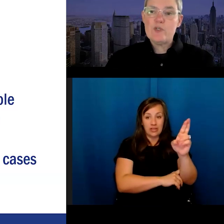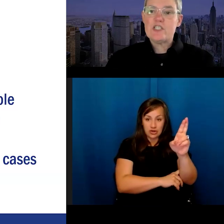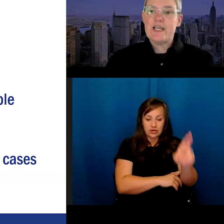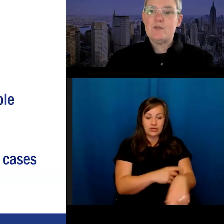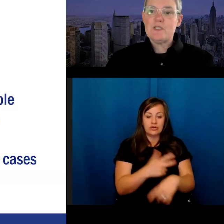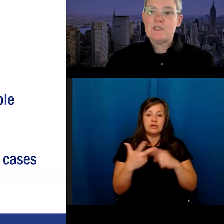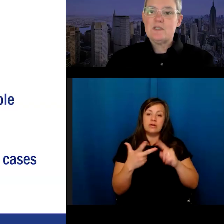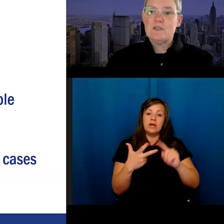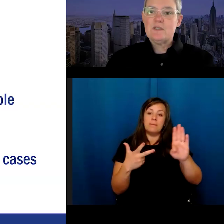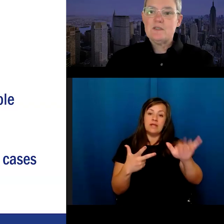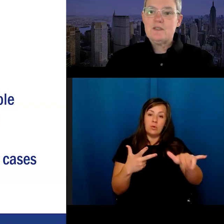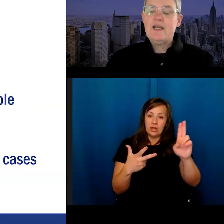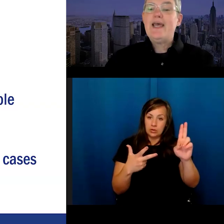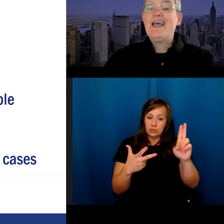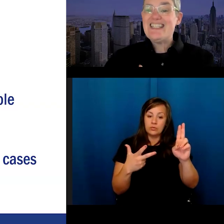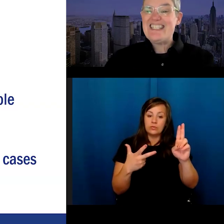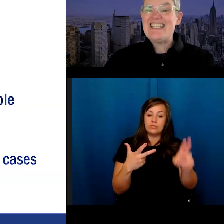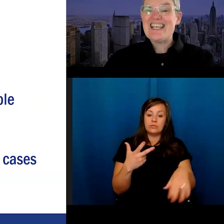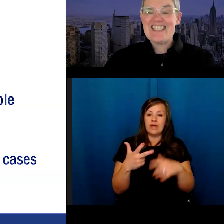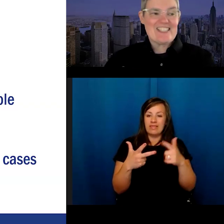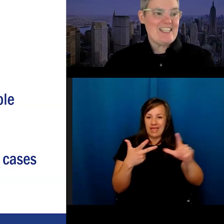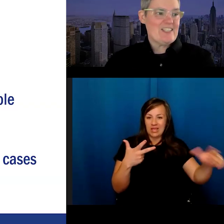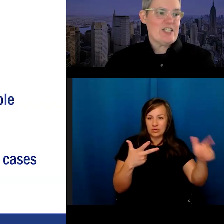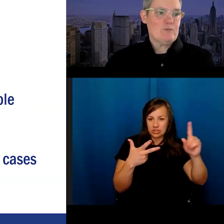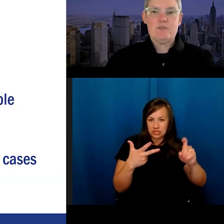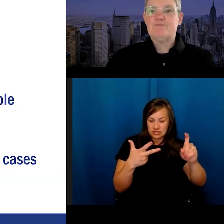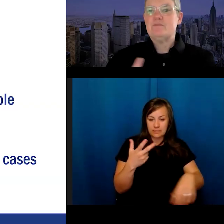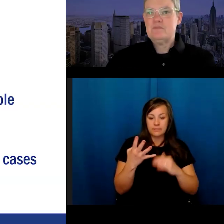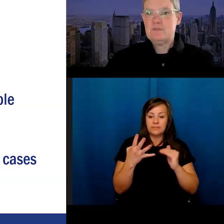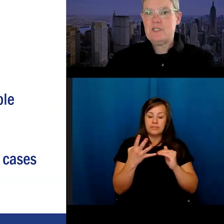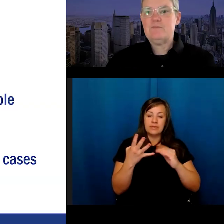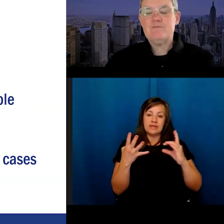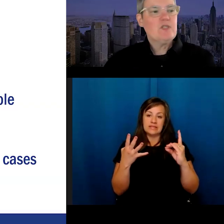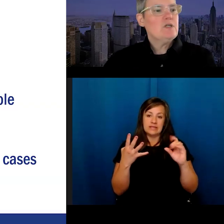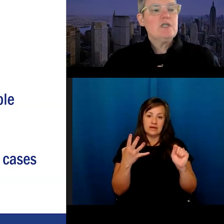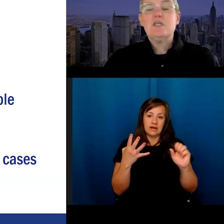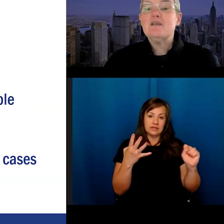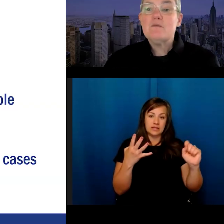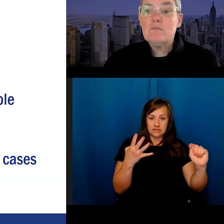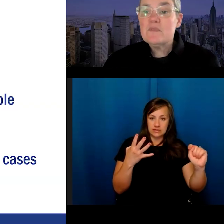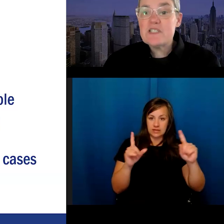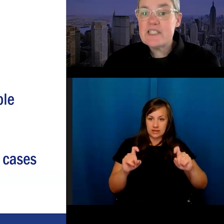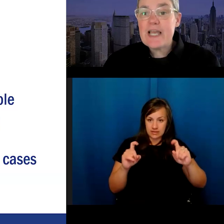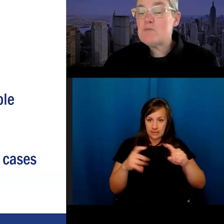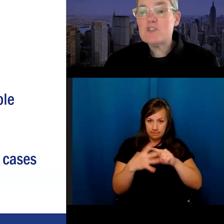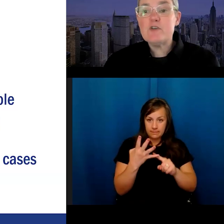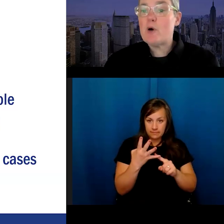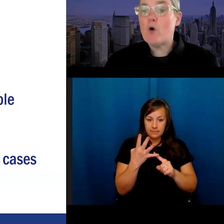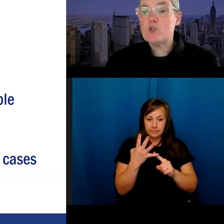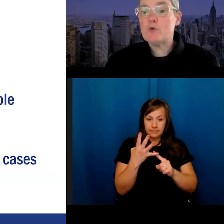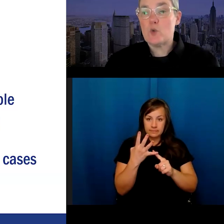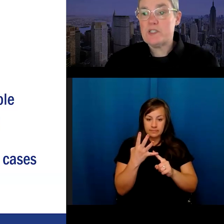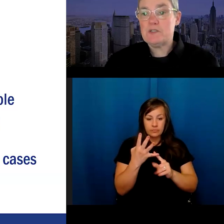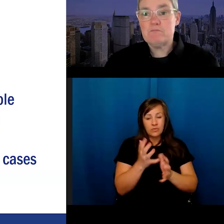BYU language exams, and DSST exams. Now, The exams, most